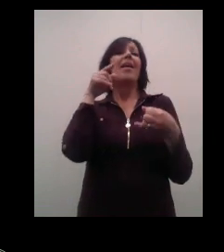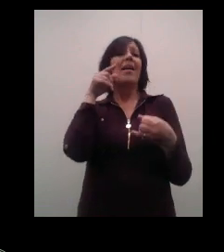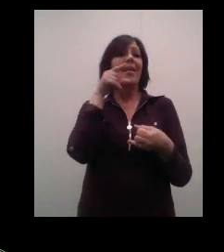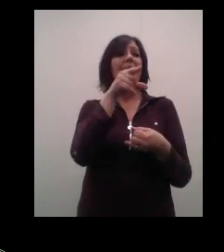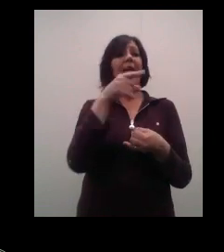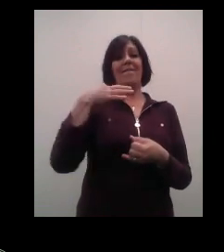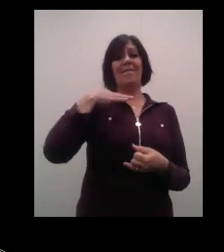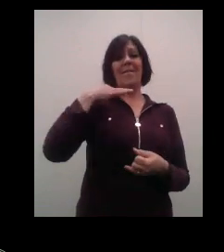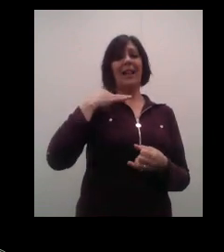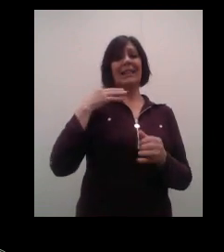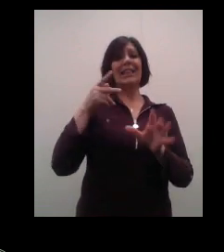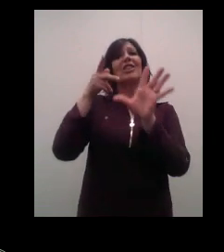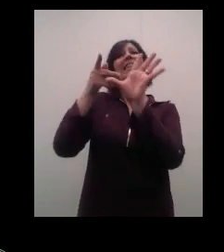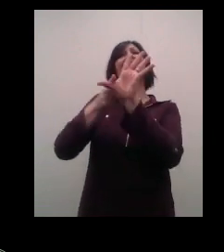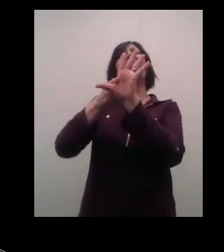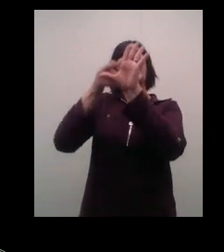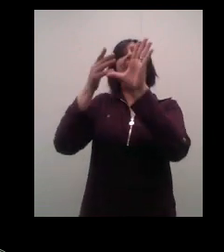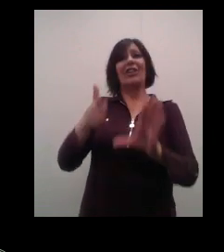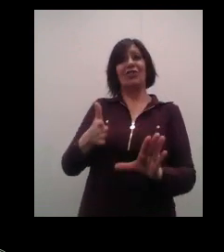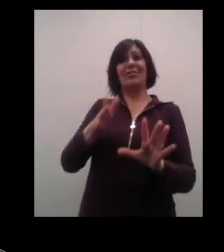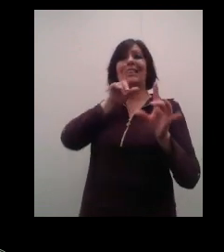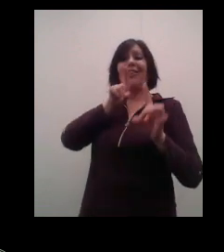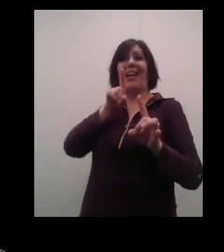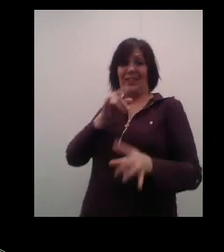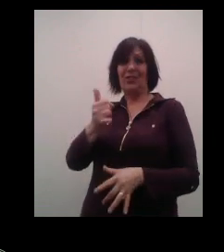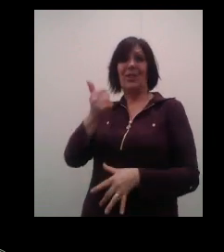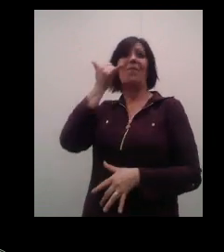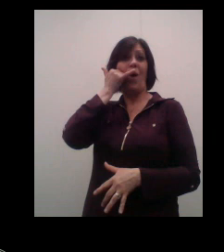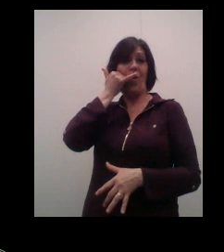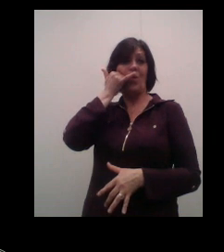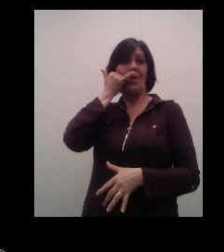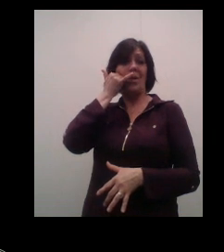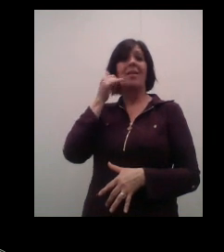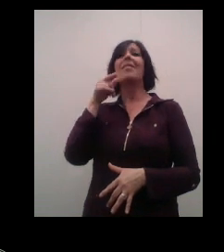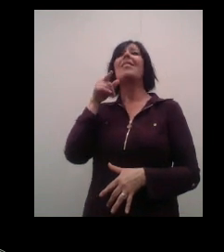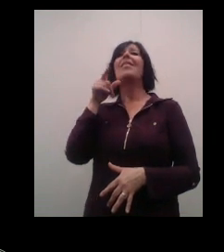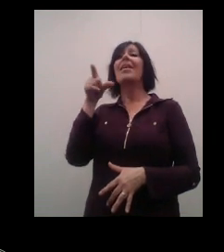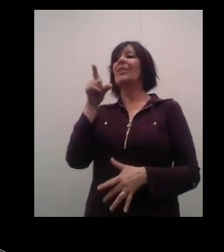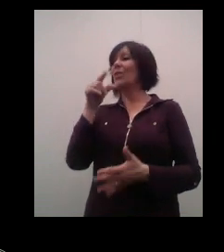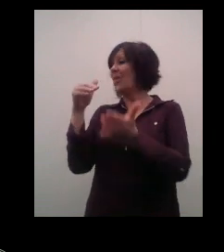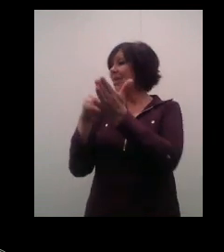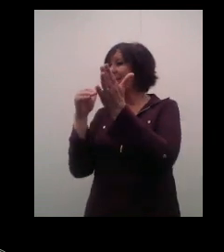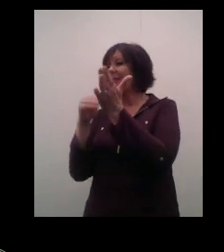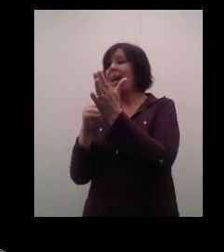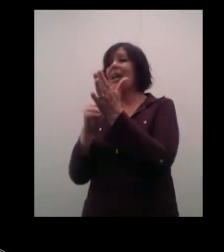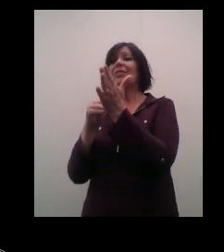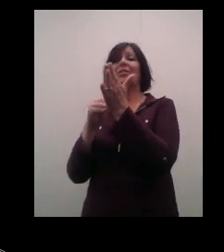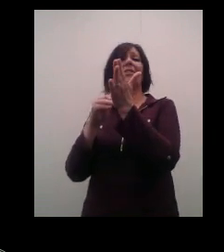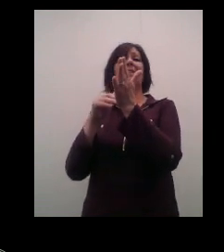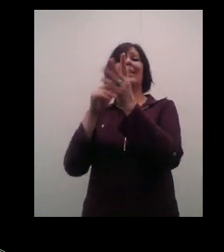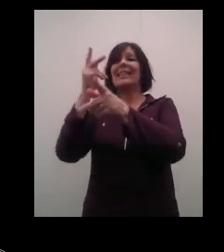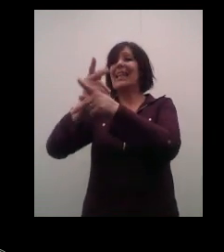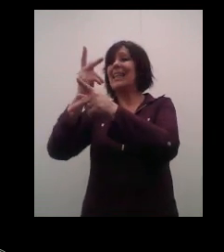by volunteer psychiatrists for our physician colleagues that are taking care of COVID-19 patients. This